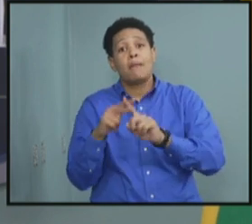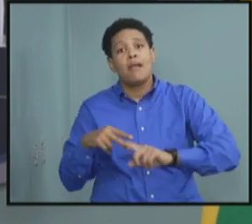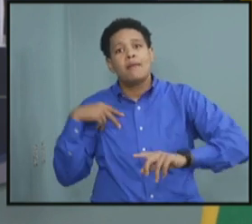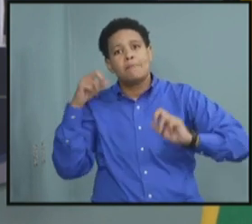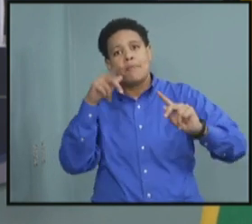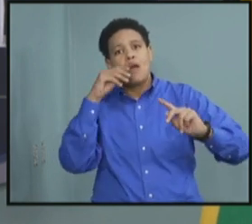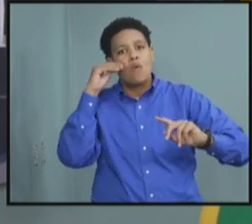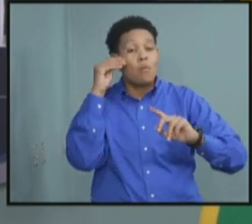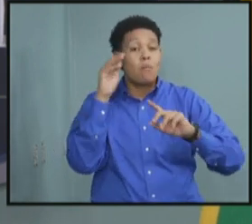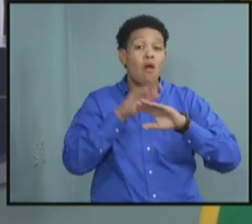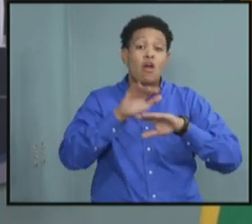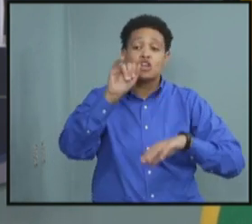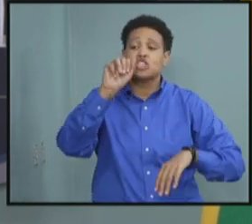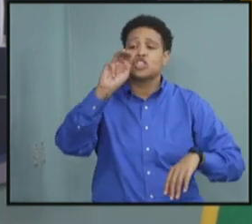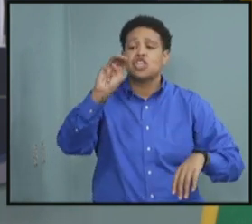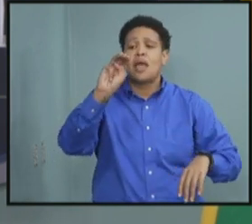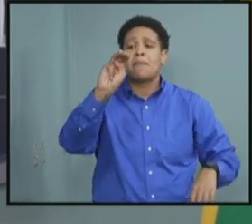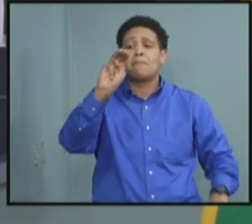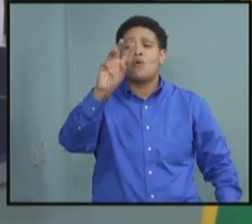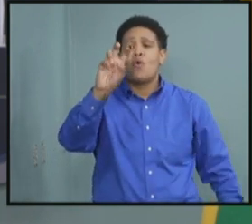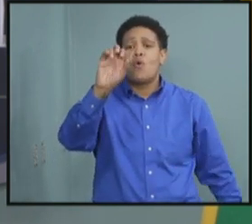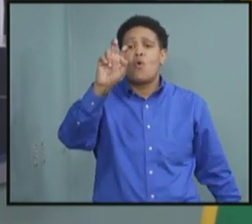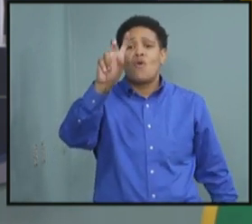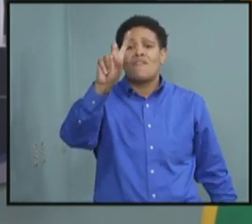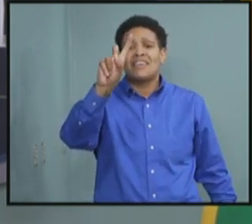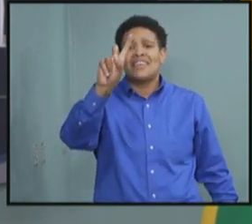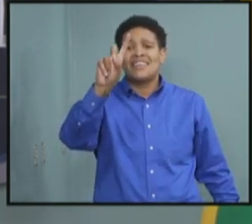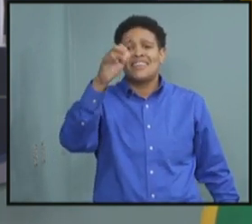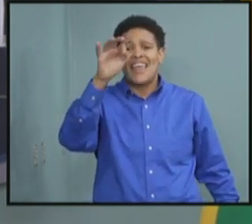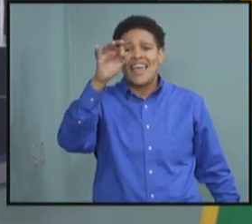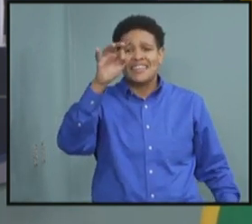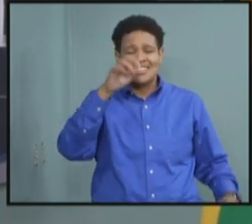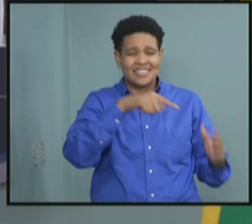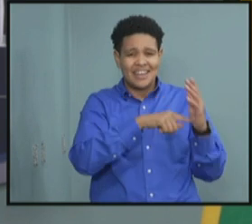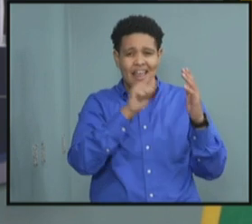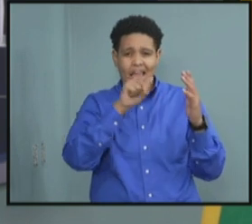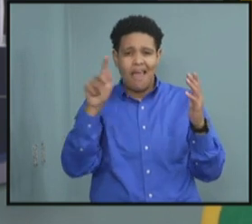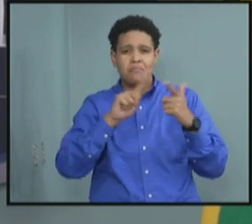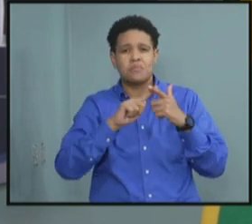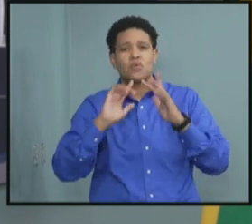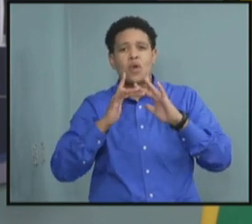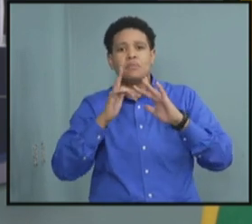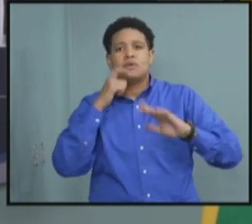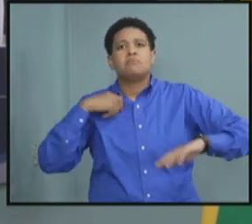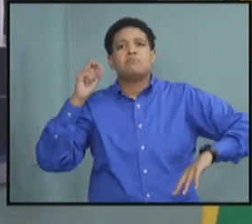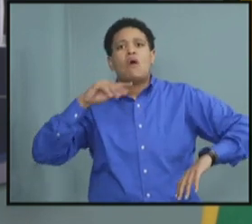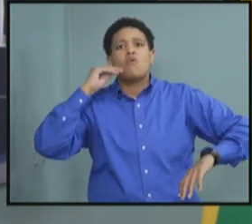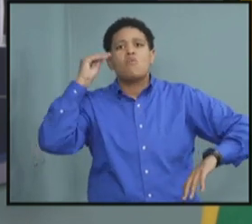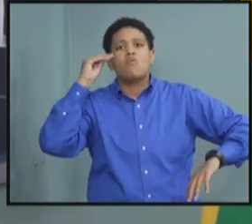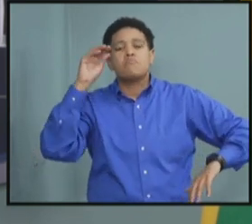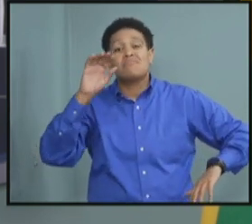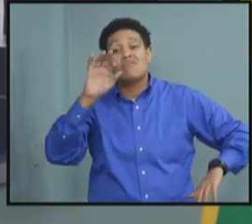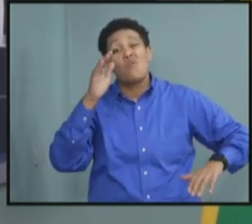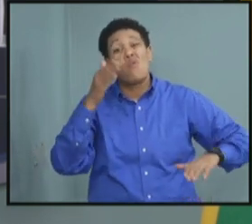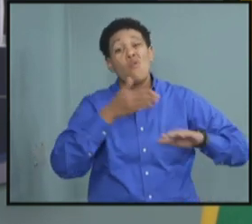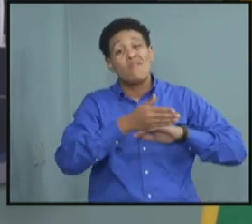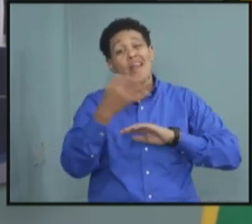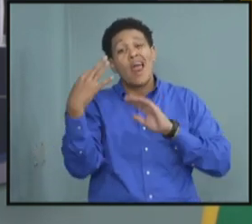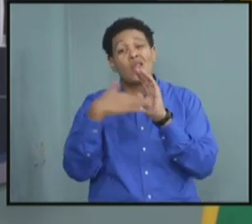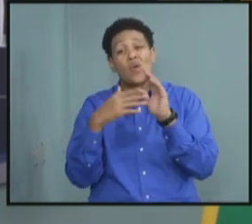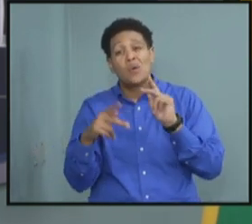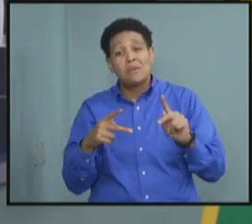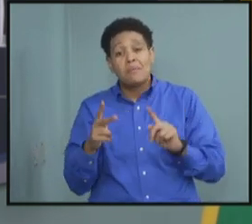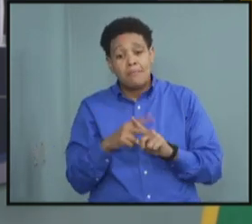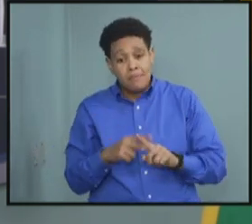platform from Jamaicans who wish to return home. We are in the